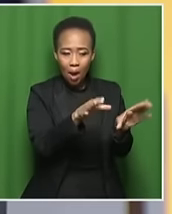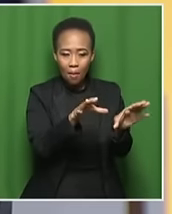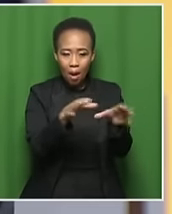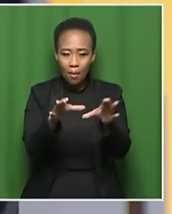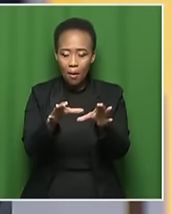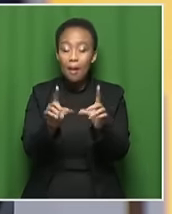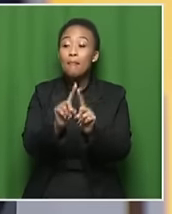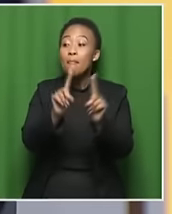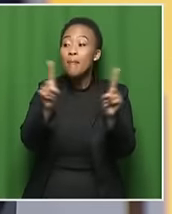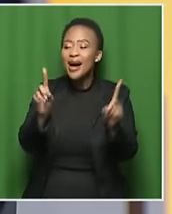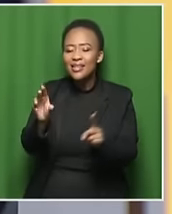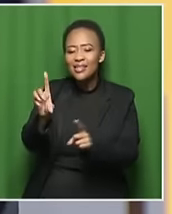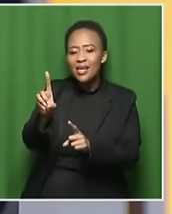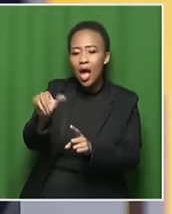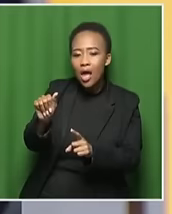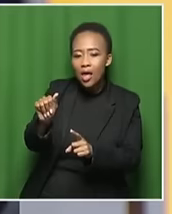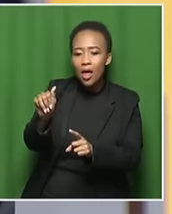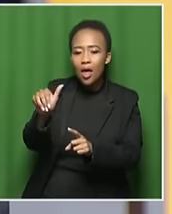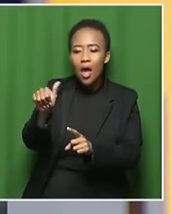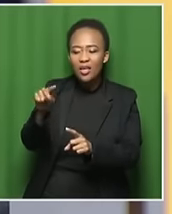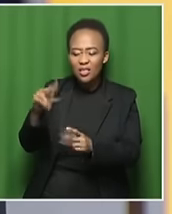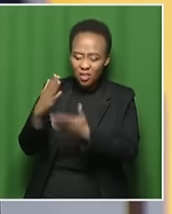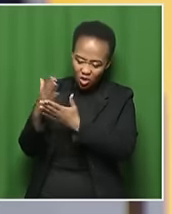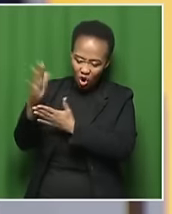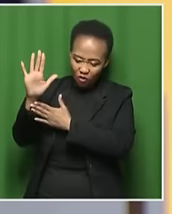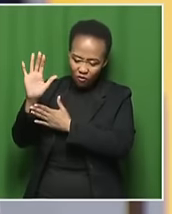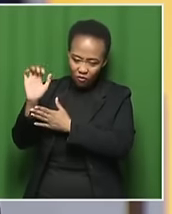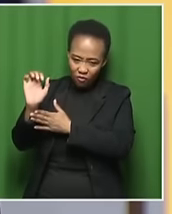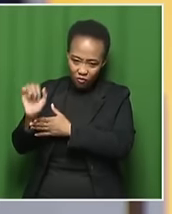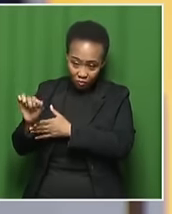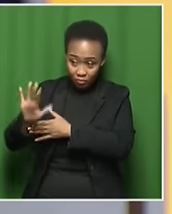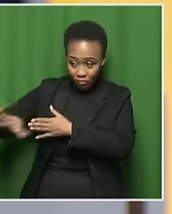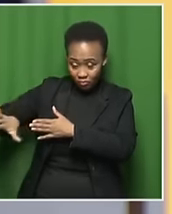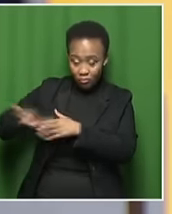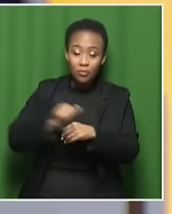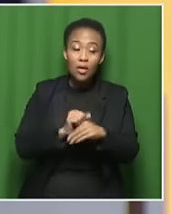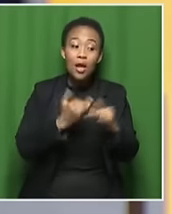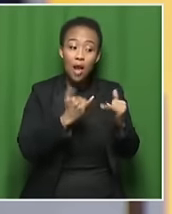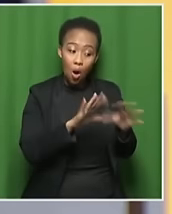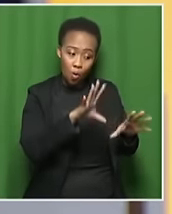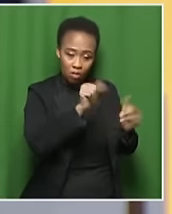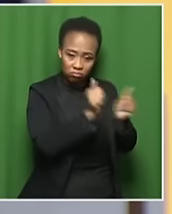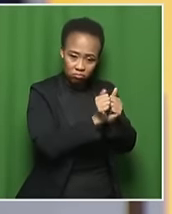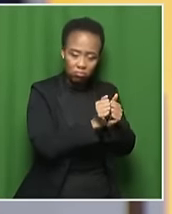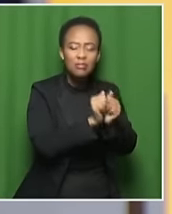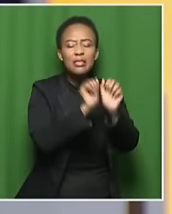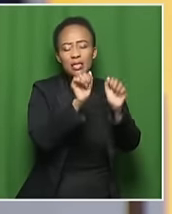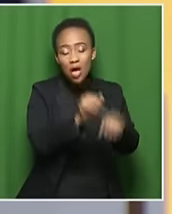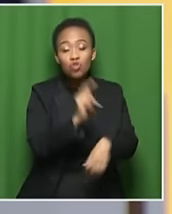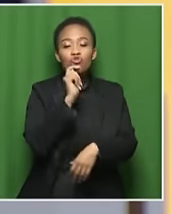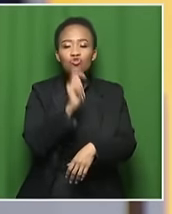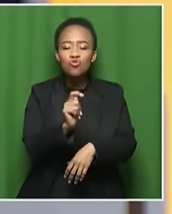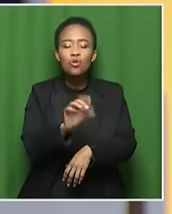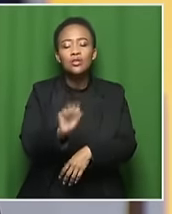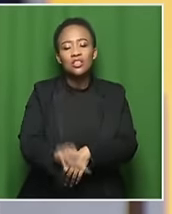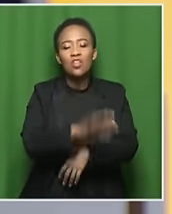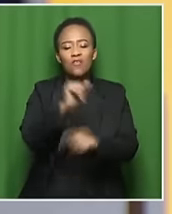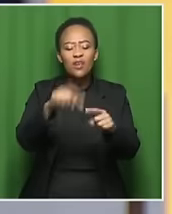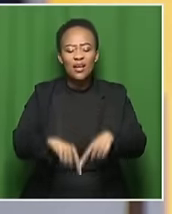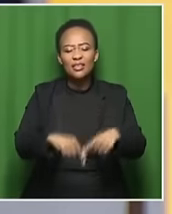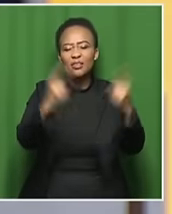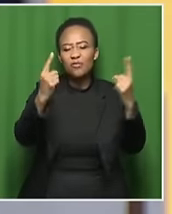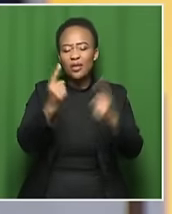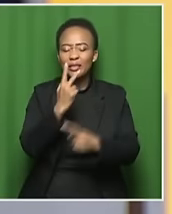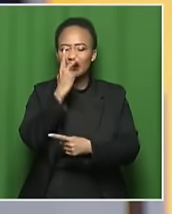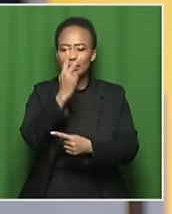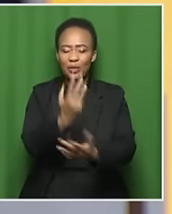DA and the ANC, Sakina, we will see a different South Africa. And I'm saying this because we have